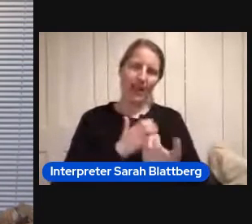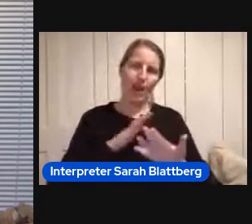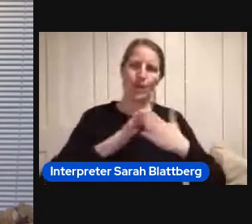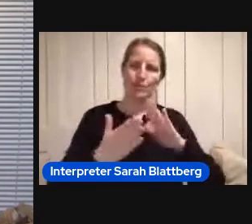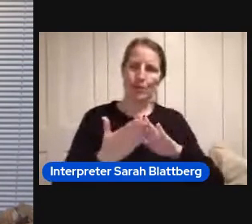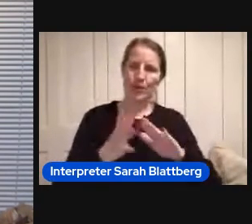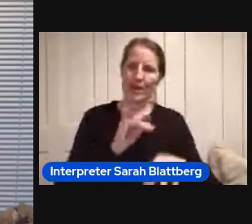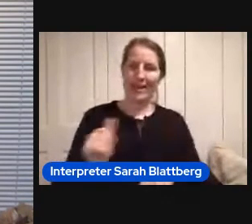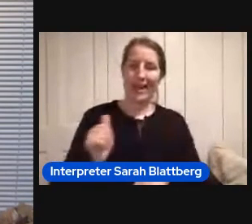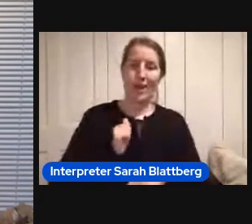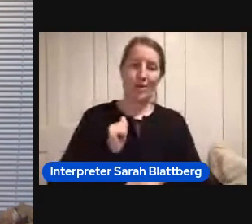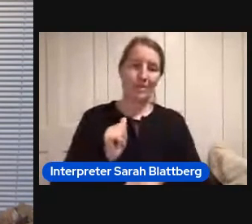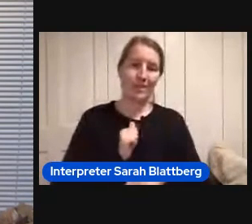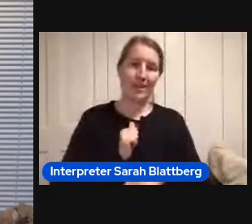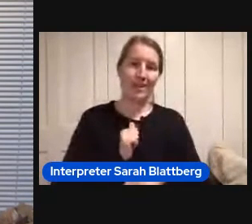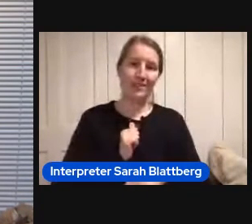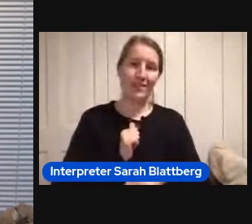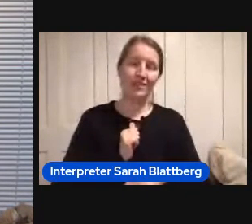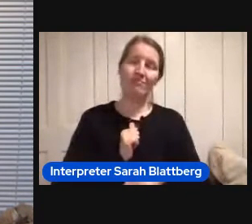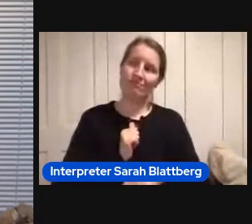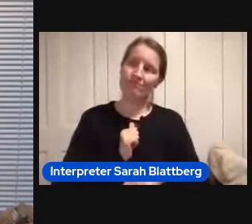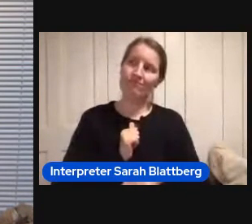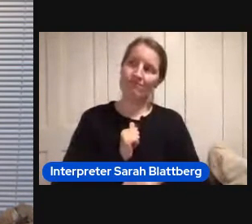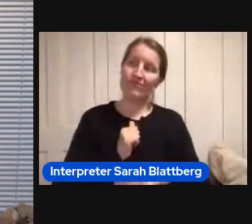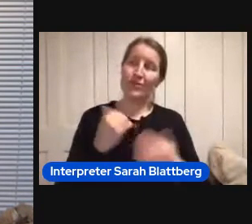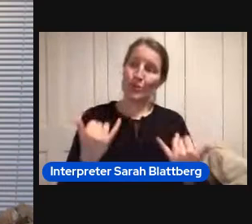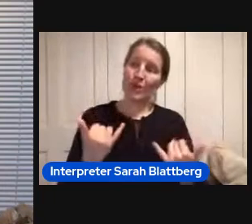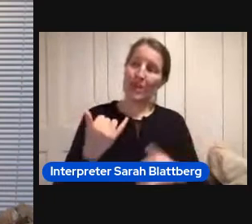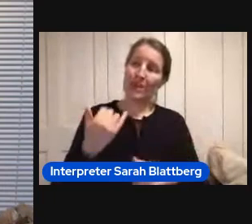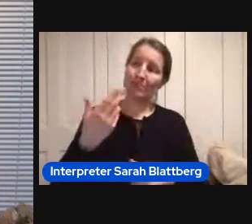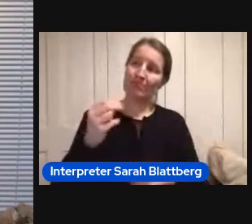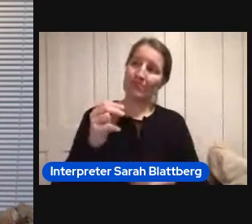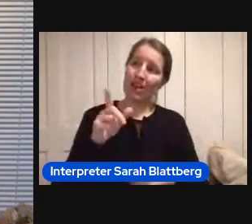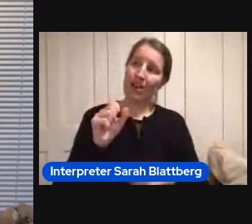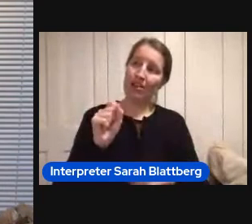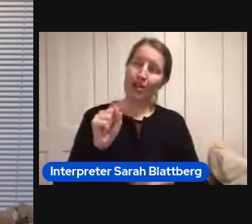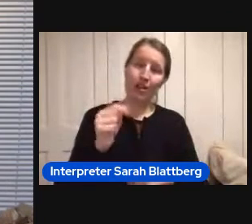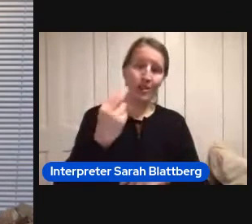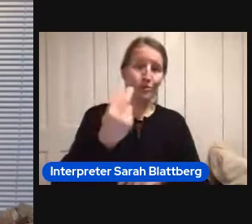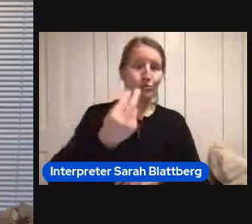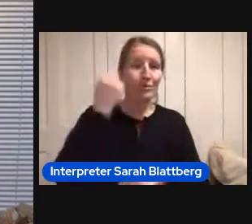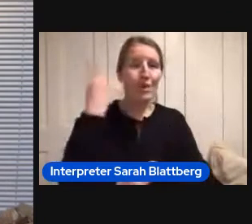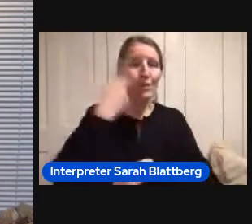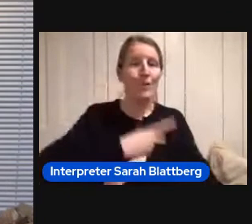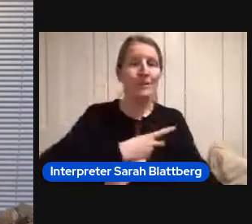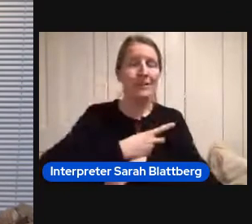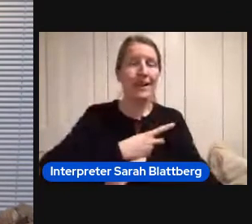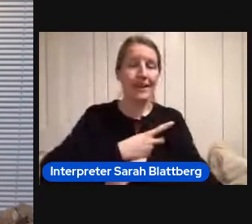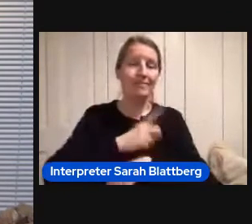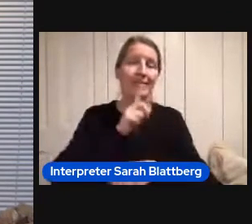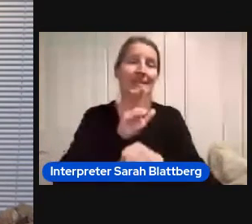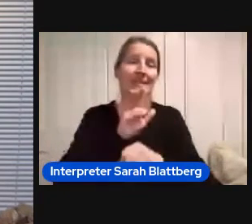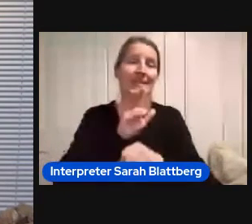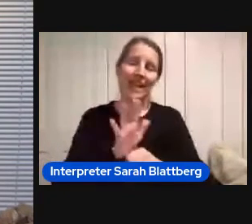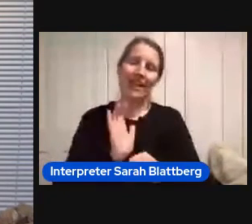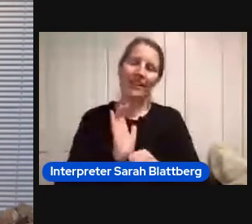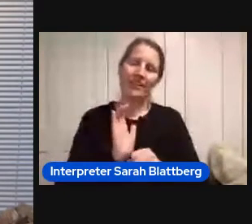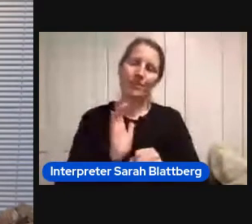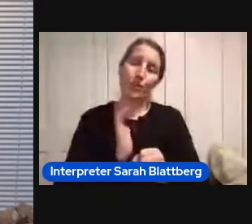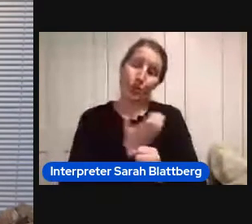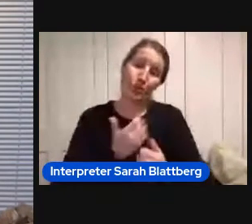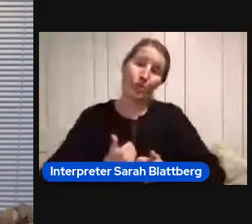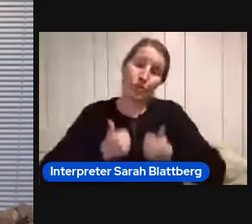can't help but to think today on Holocaust Remembrance Day, the dedication we have to our survivors and making sure they